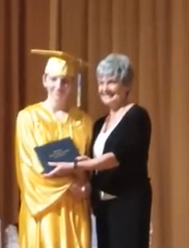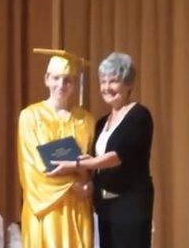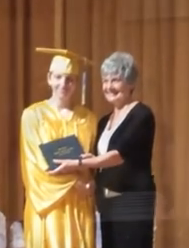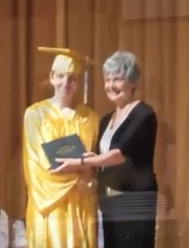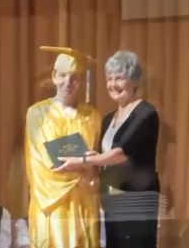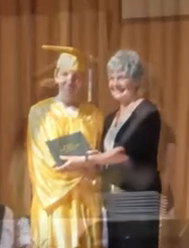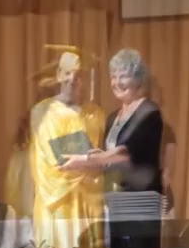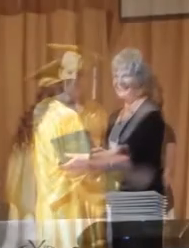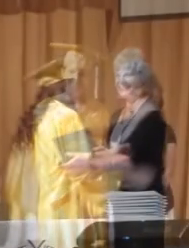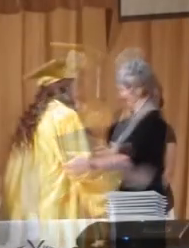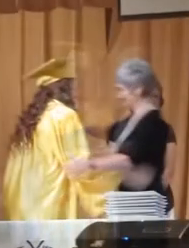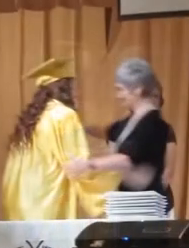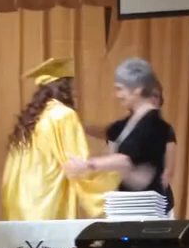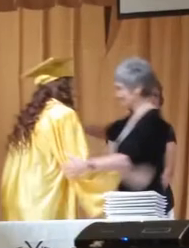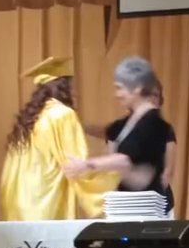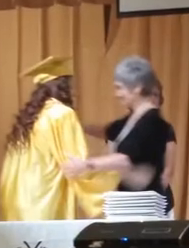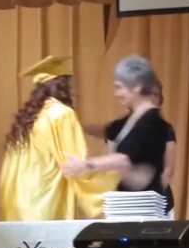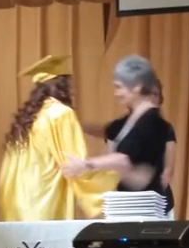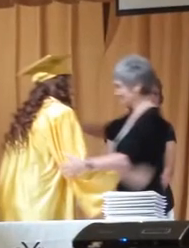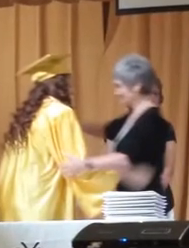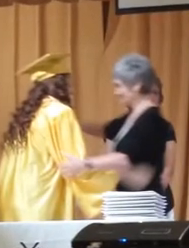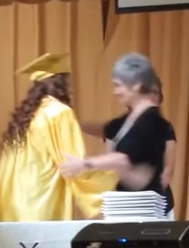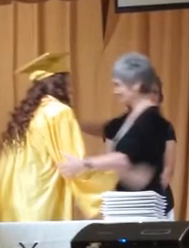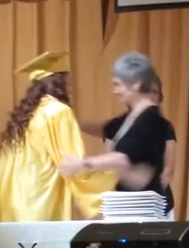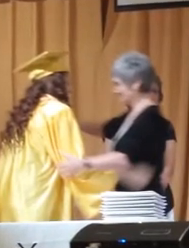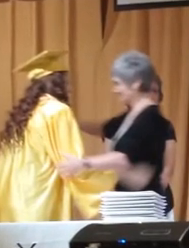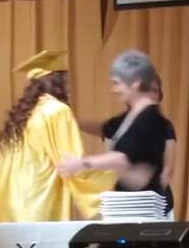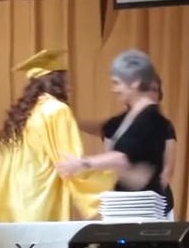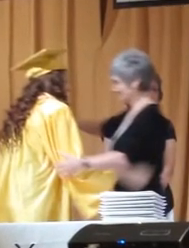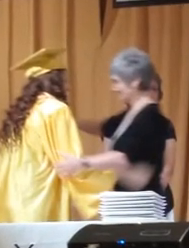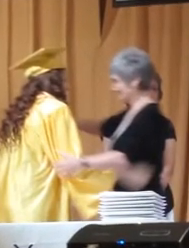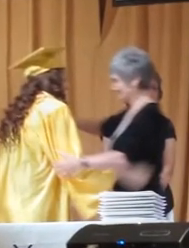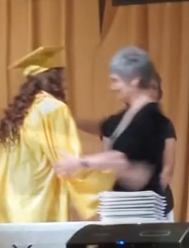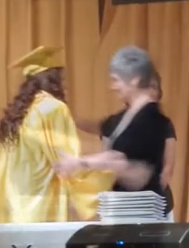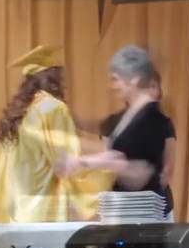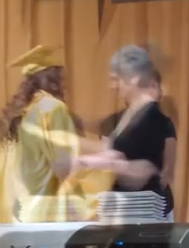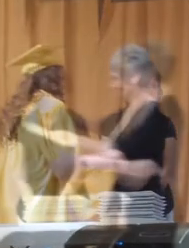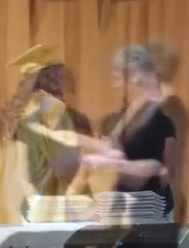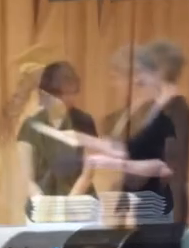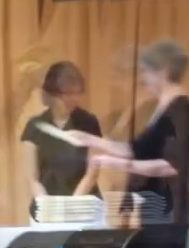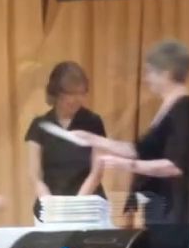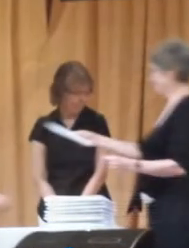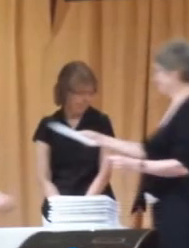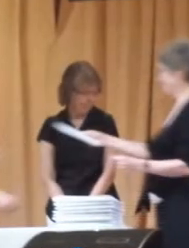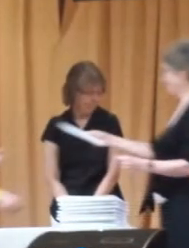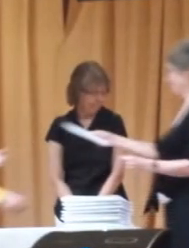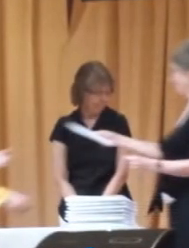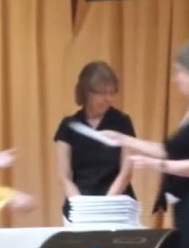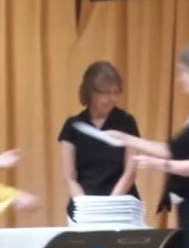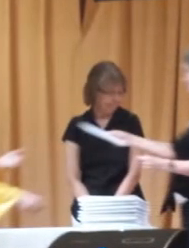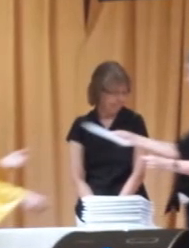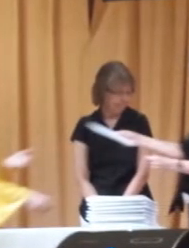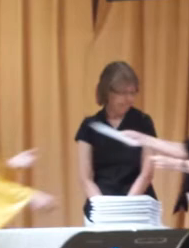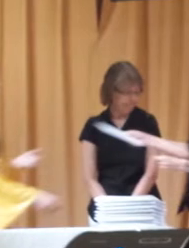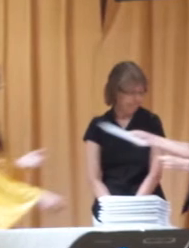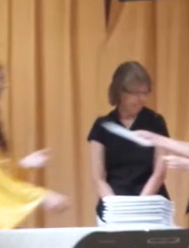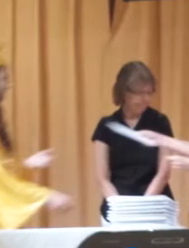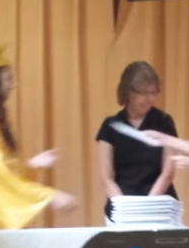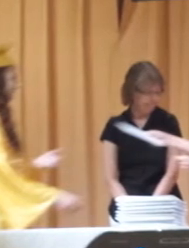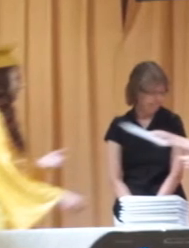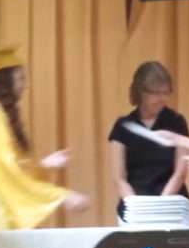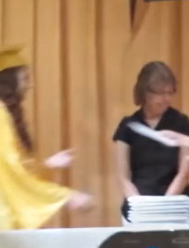Know They Whenever You Remember Time So High